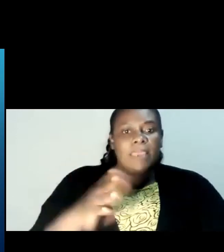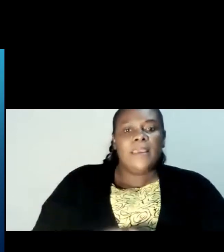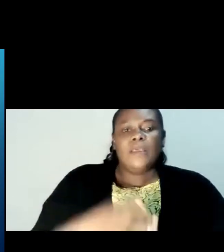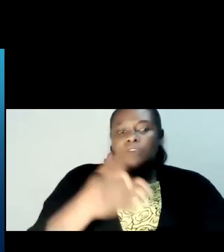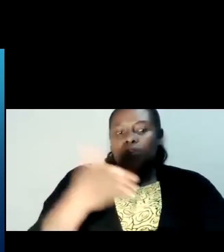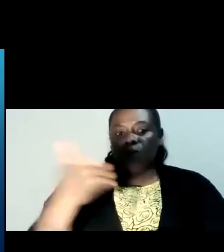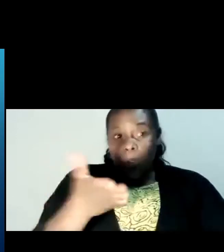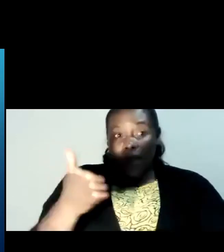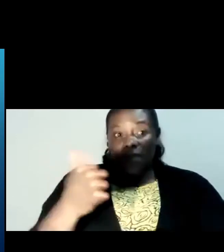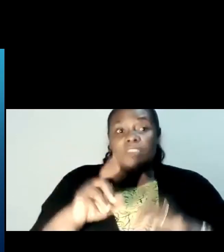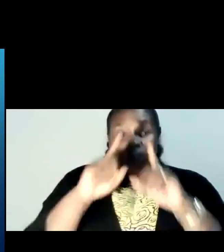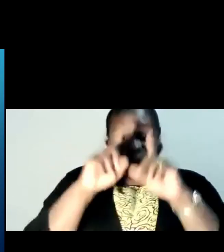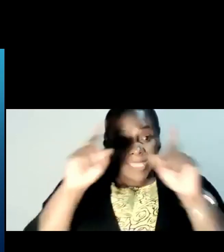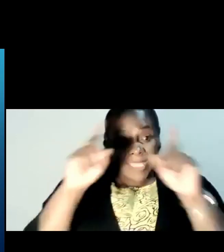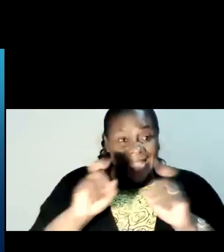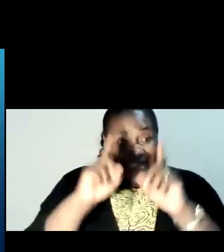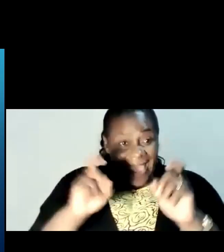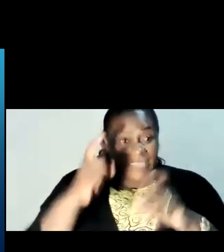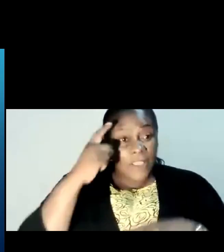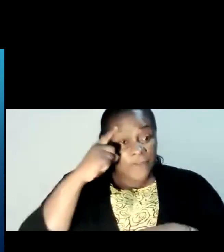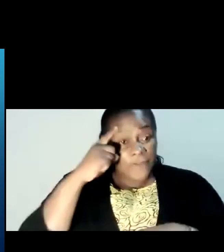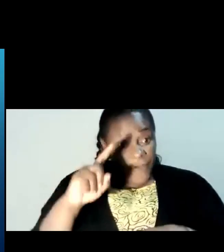discuss these with your doctor.